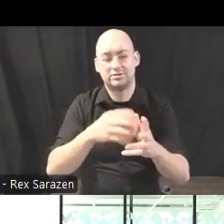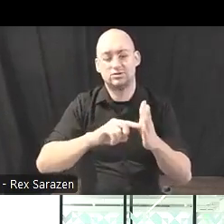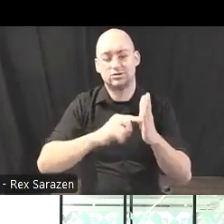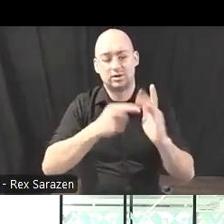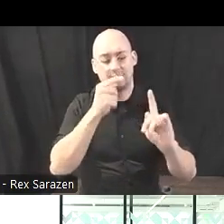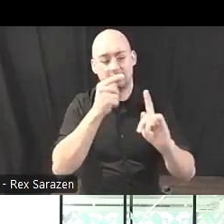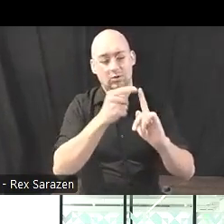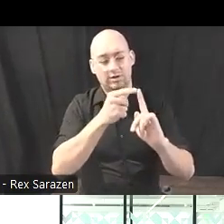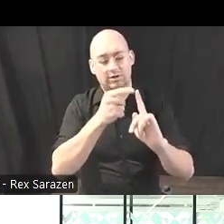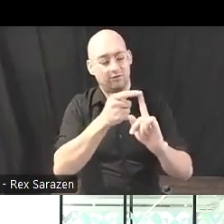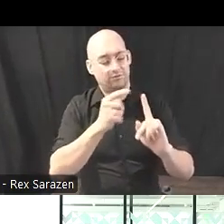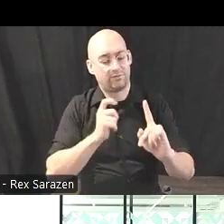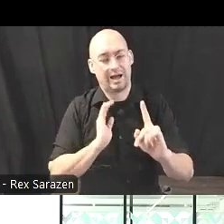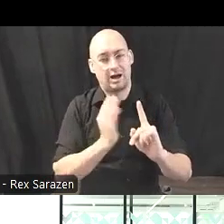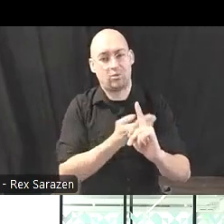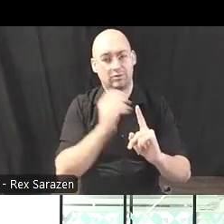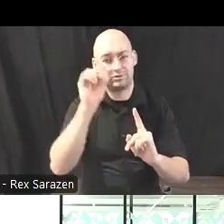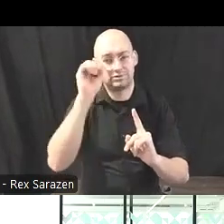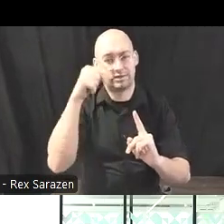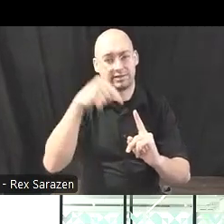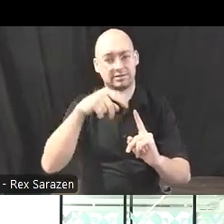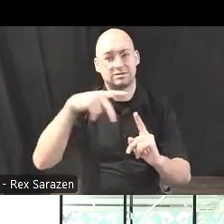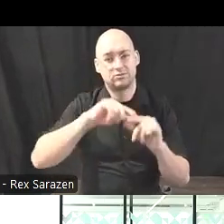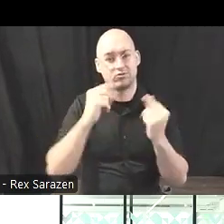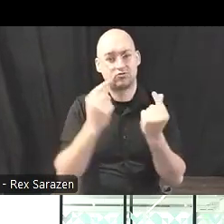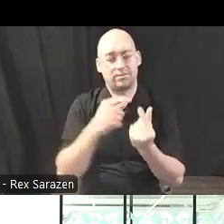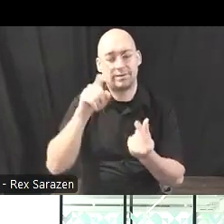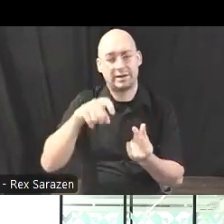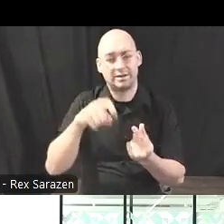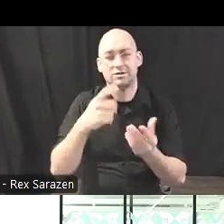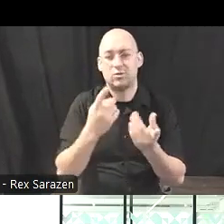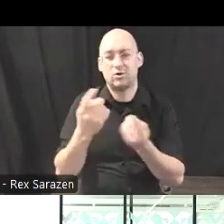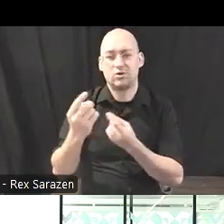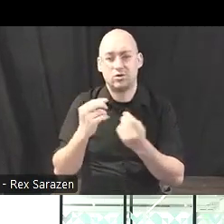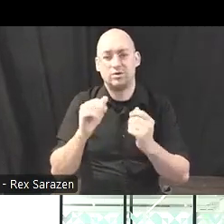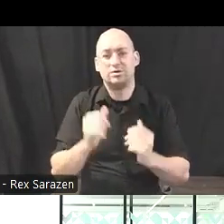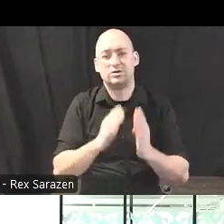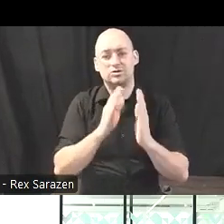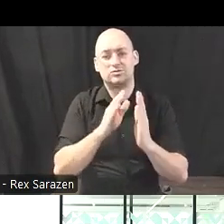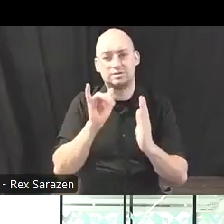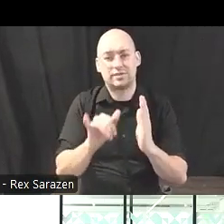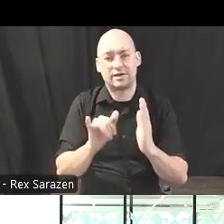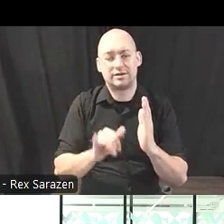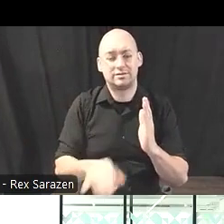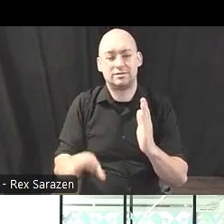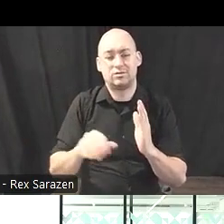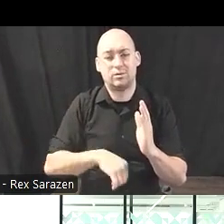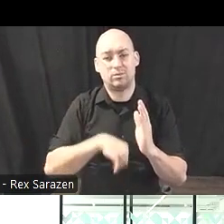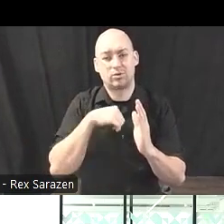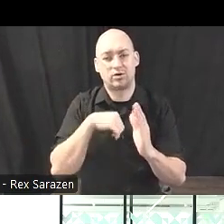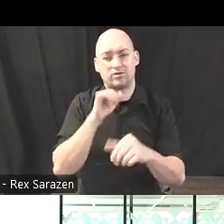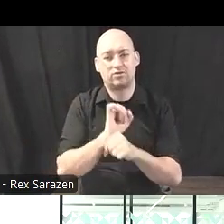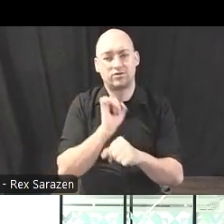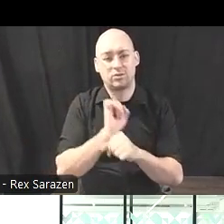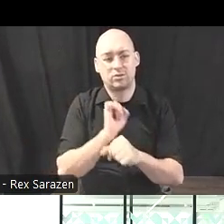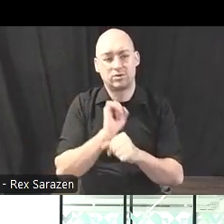our understanding of the population needs and what we might need to do to address those needs. We're proud of the work to launch